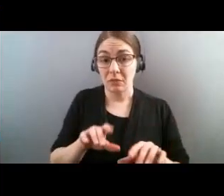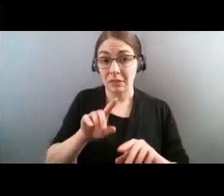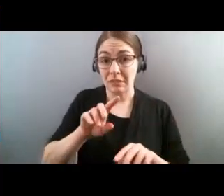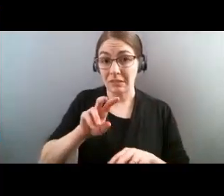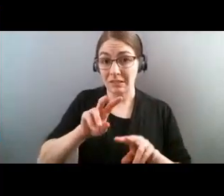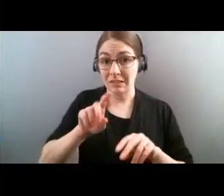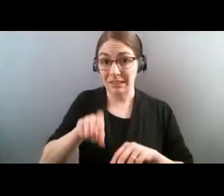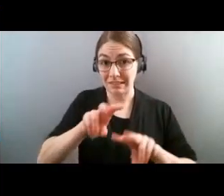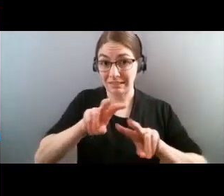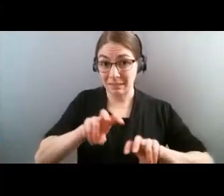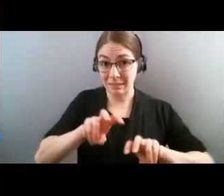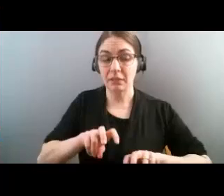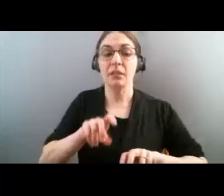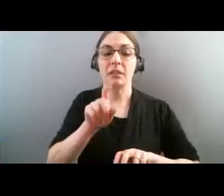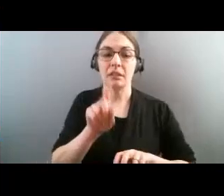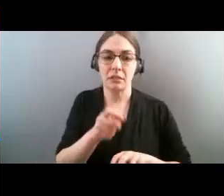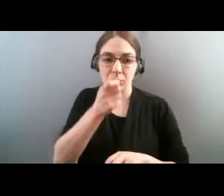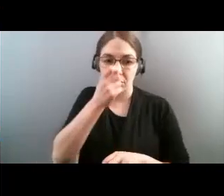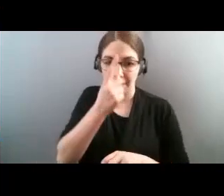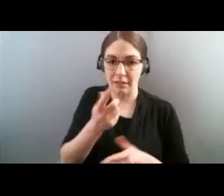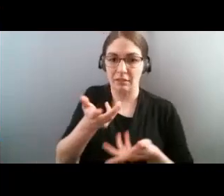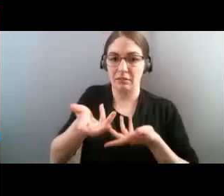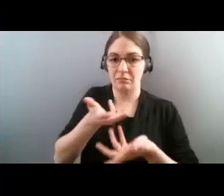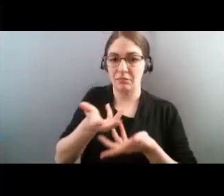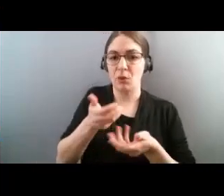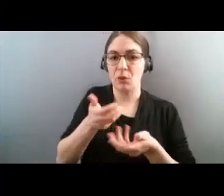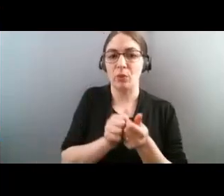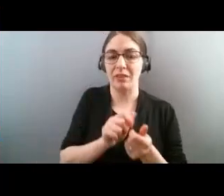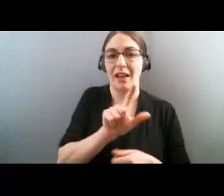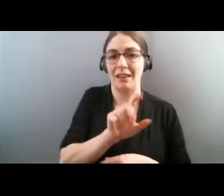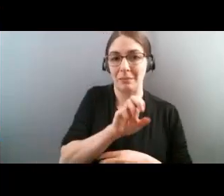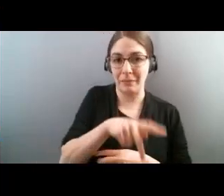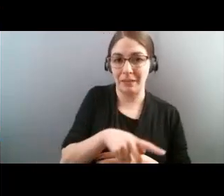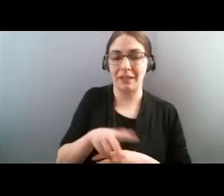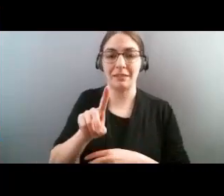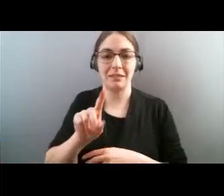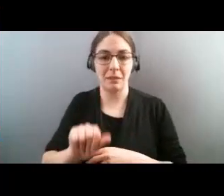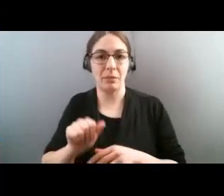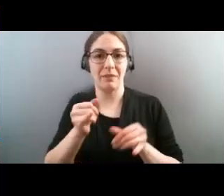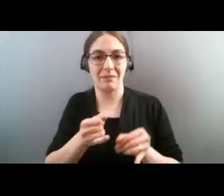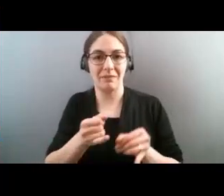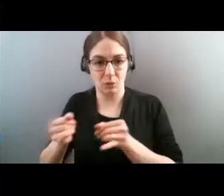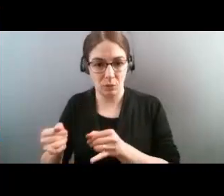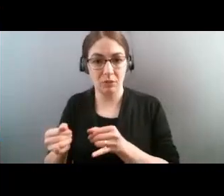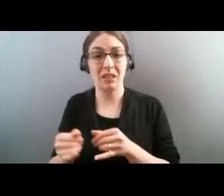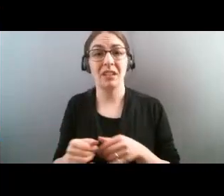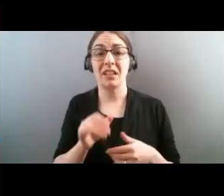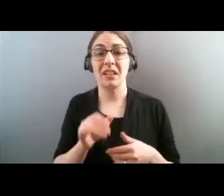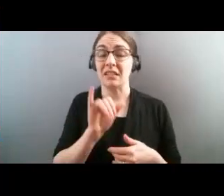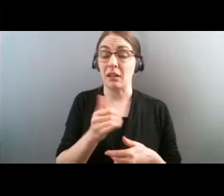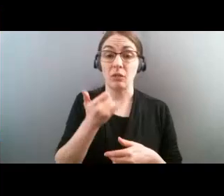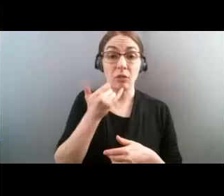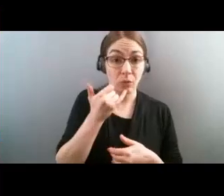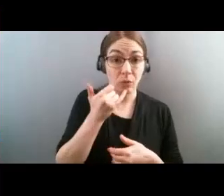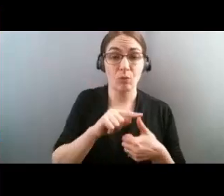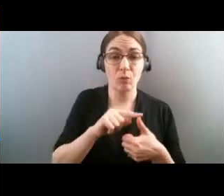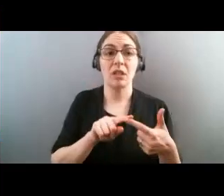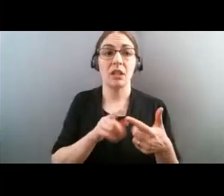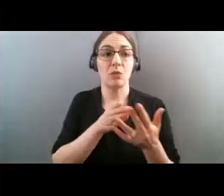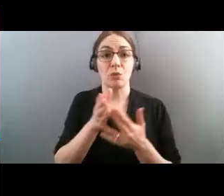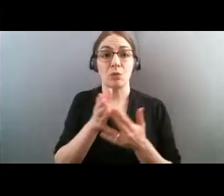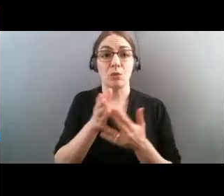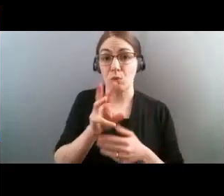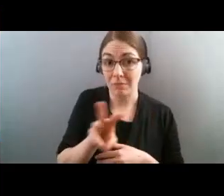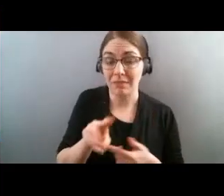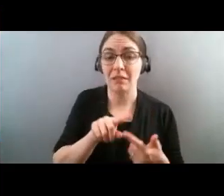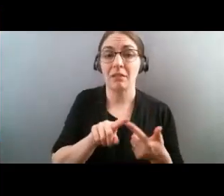the interactions with the LEP and disabled individuals. Is it over the phone? Is it mainly through your website? Is it via